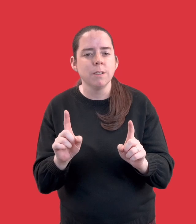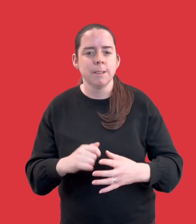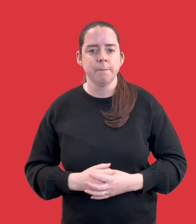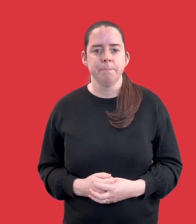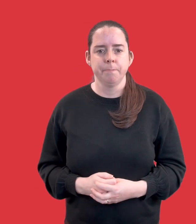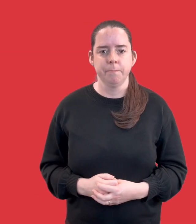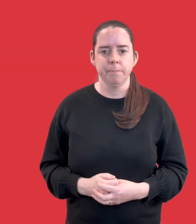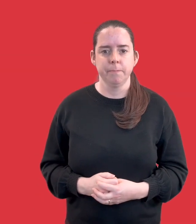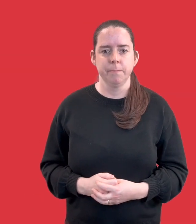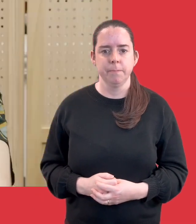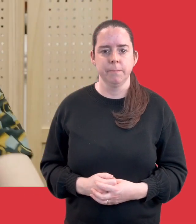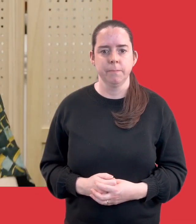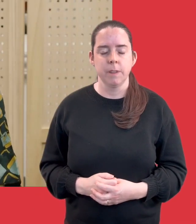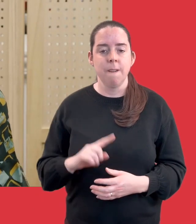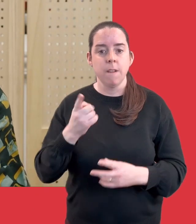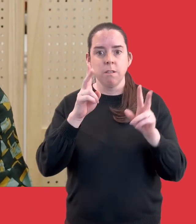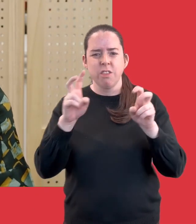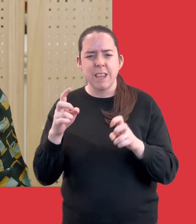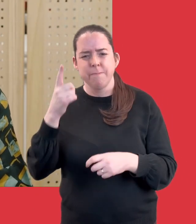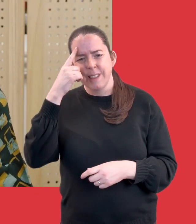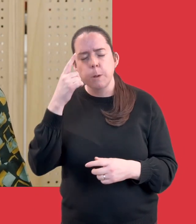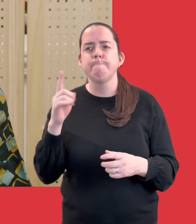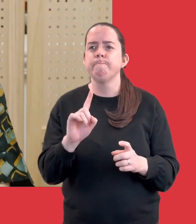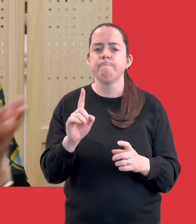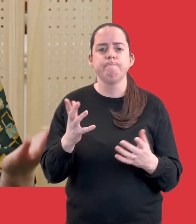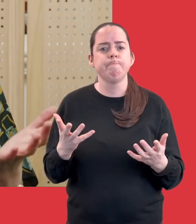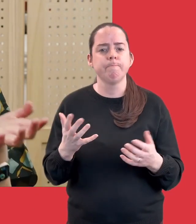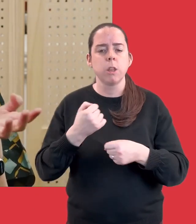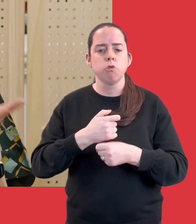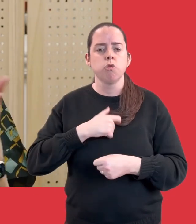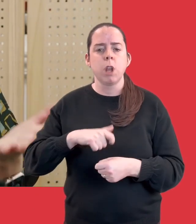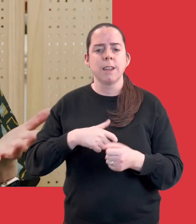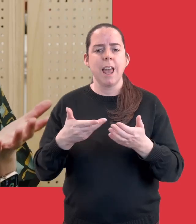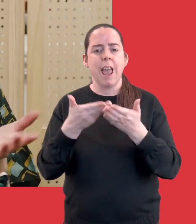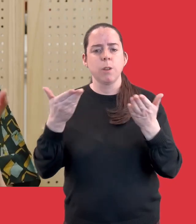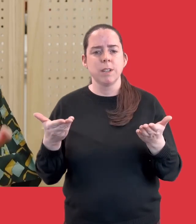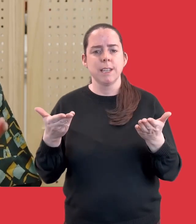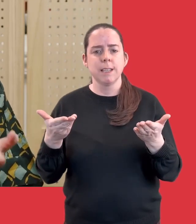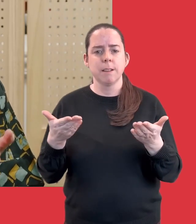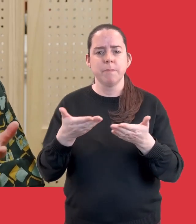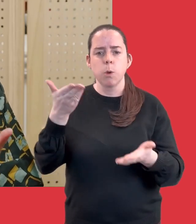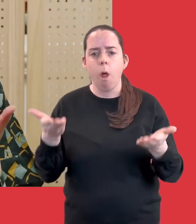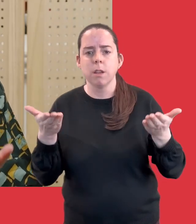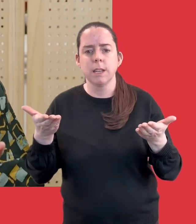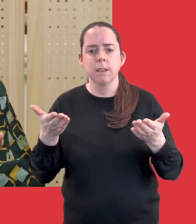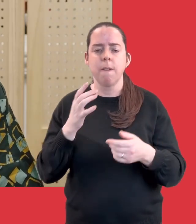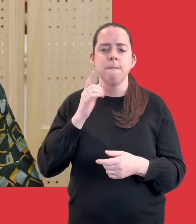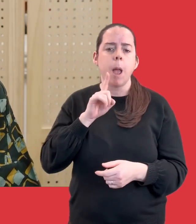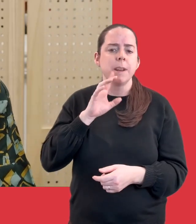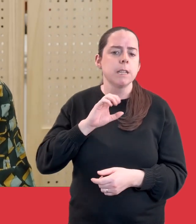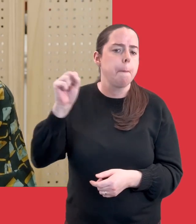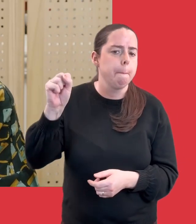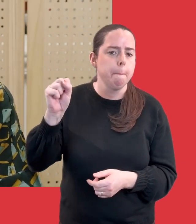explore? The first theme, I think, is this theme of gender equity and gender equality and